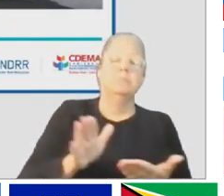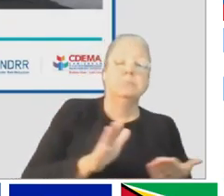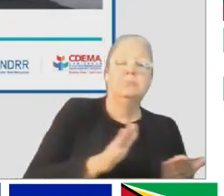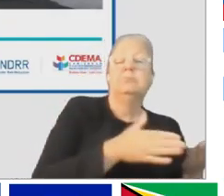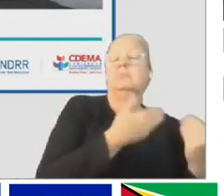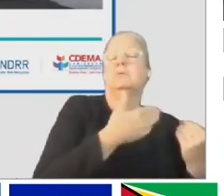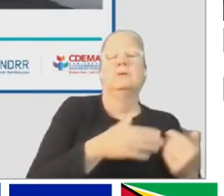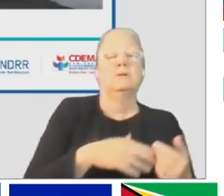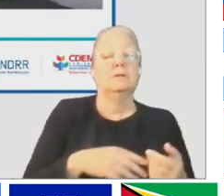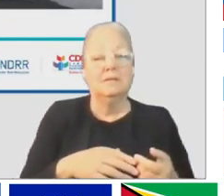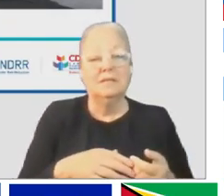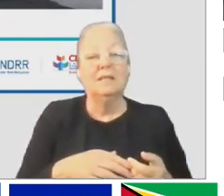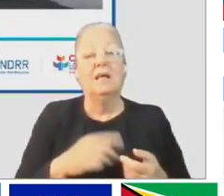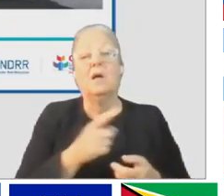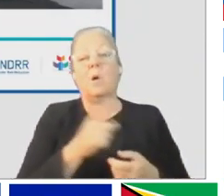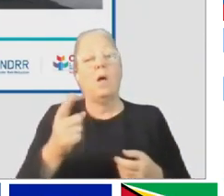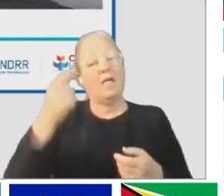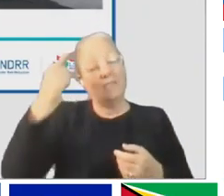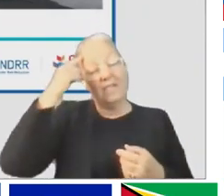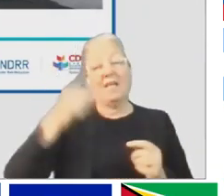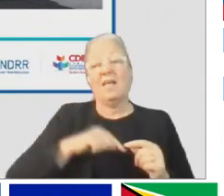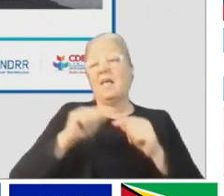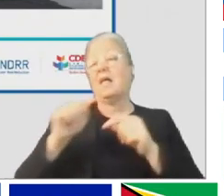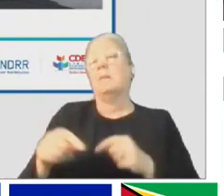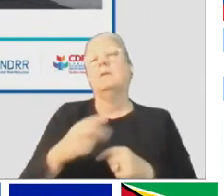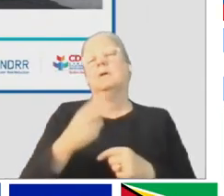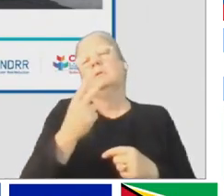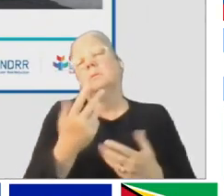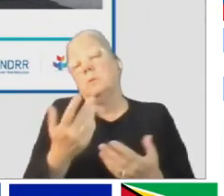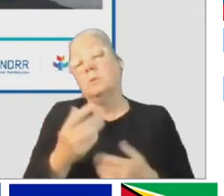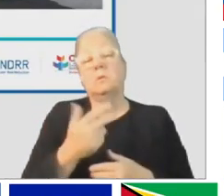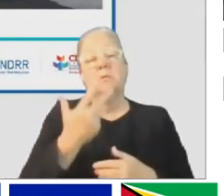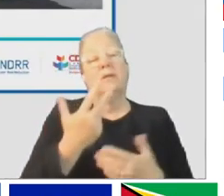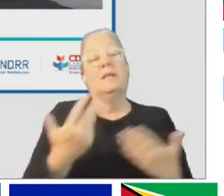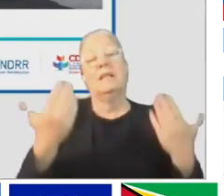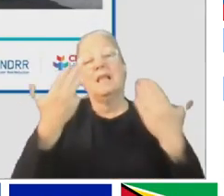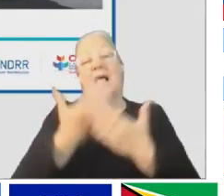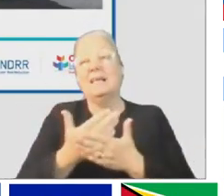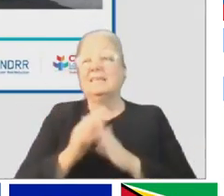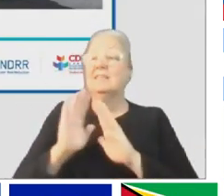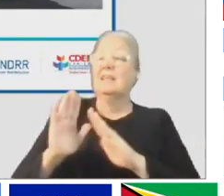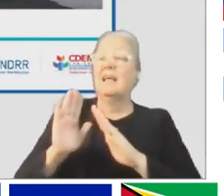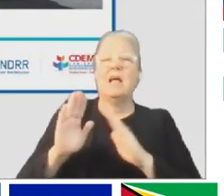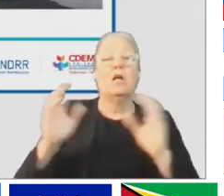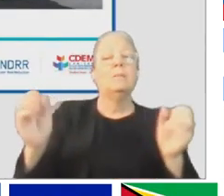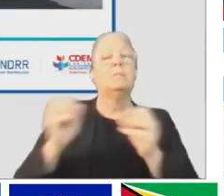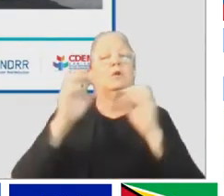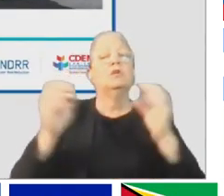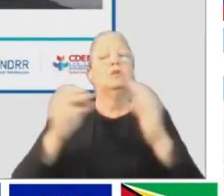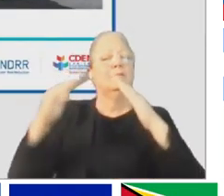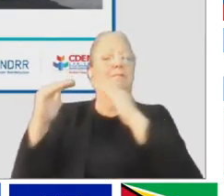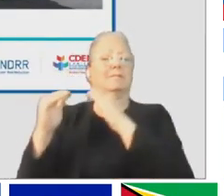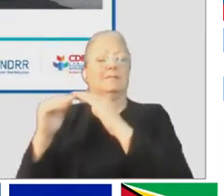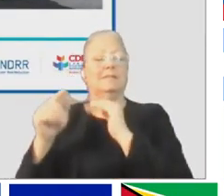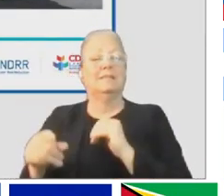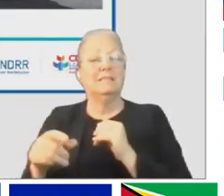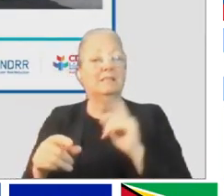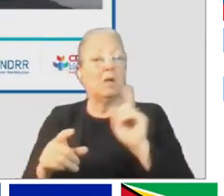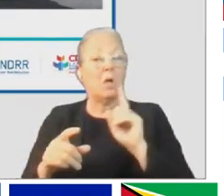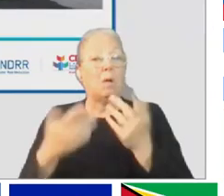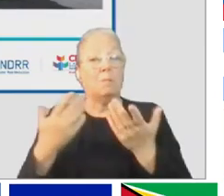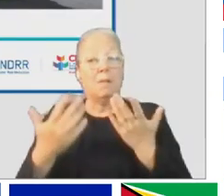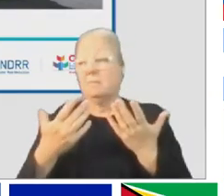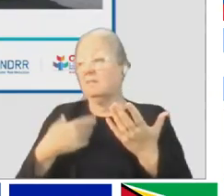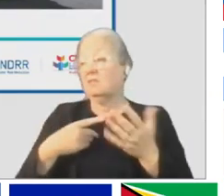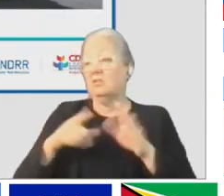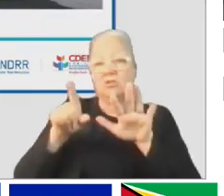going to an emergency shelter for two or three nights, and then we are now in case of the volcanic eruption, you say 6 months, and we still have 100 plus